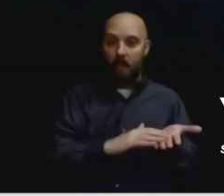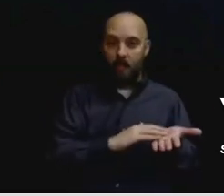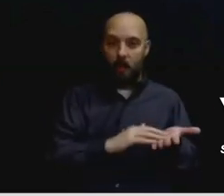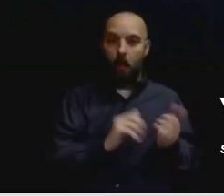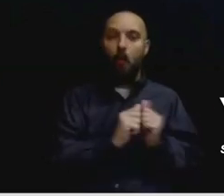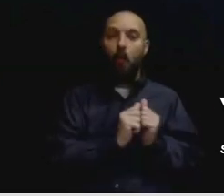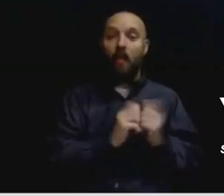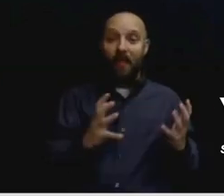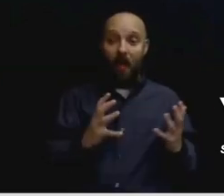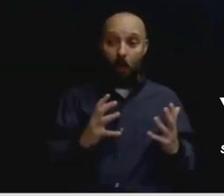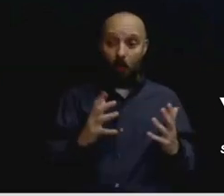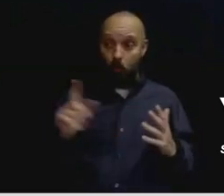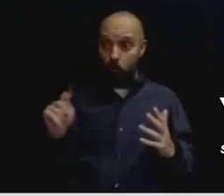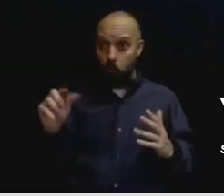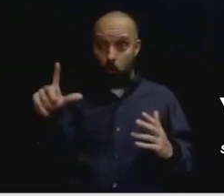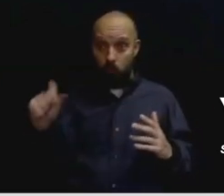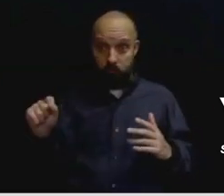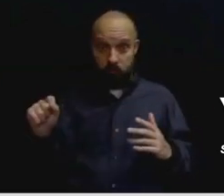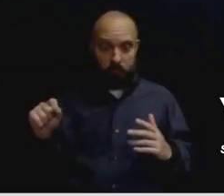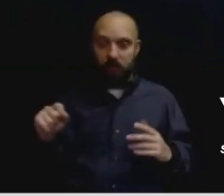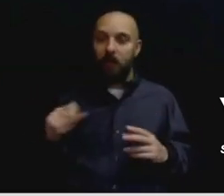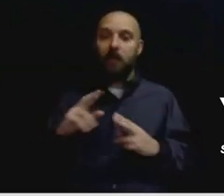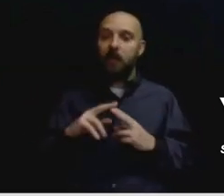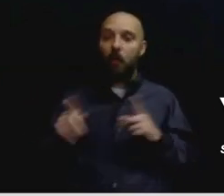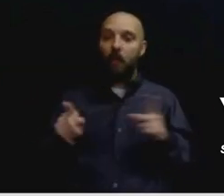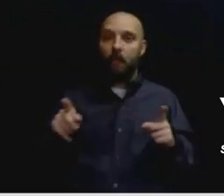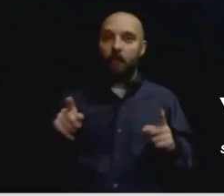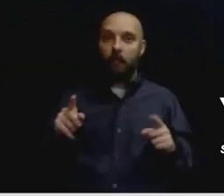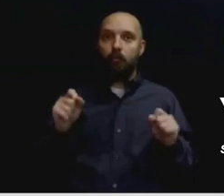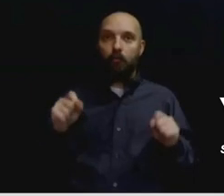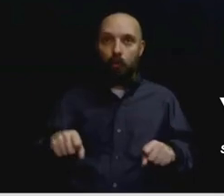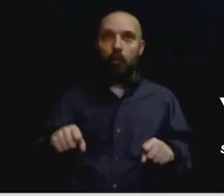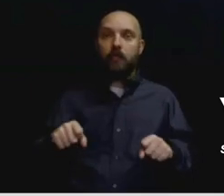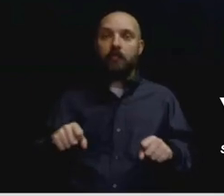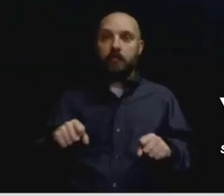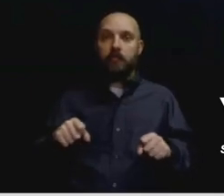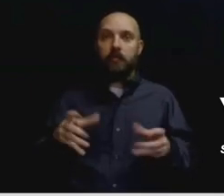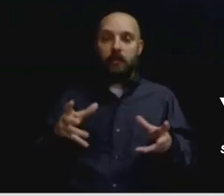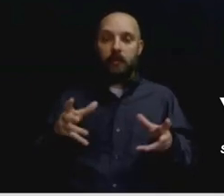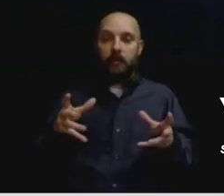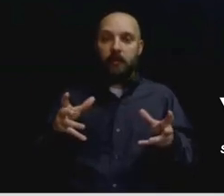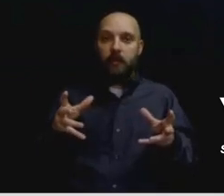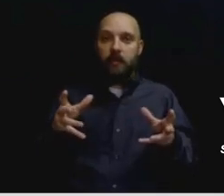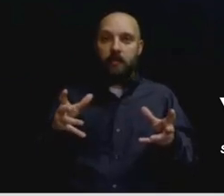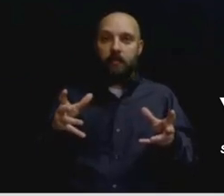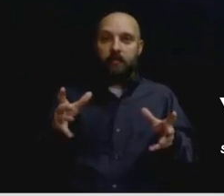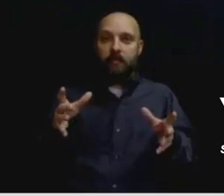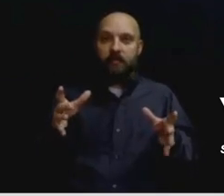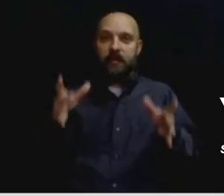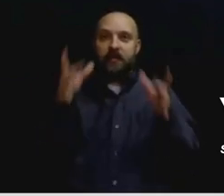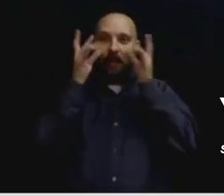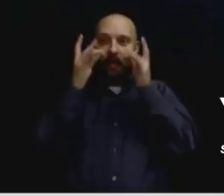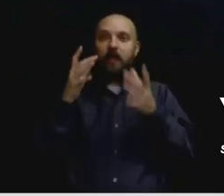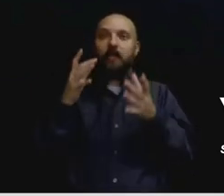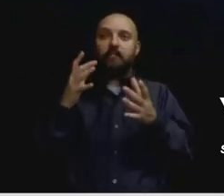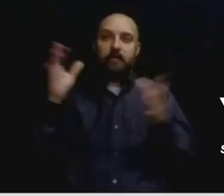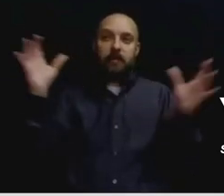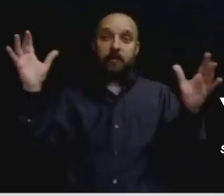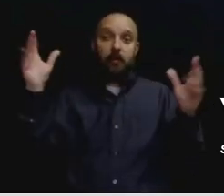those tools, neither one of those people would be able to take in and interpret the information in a functional